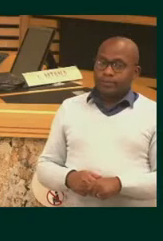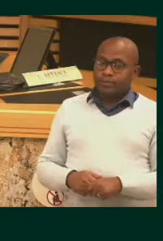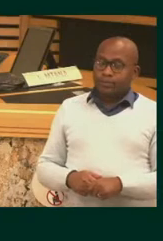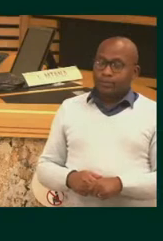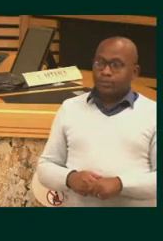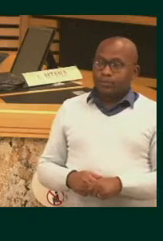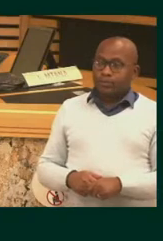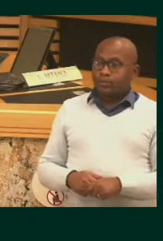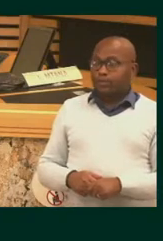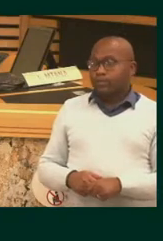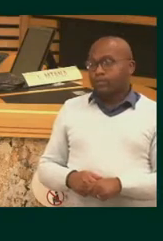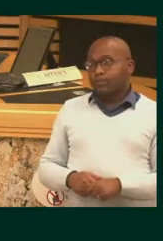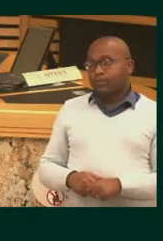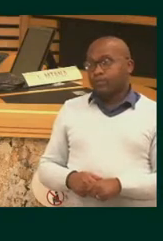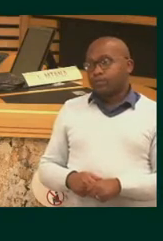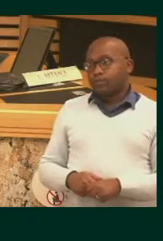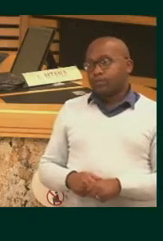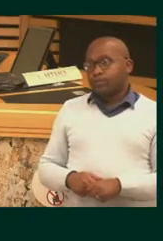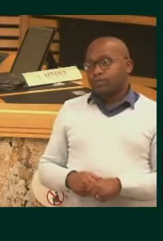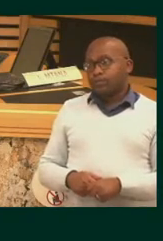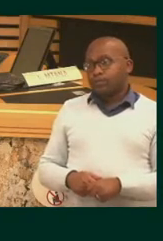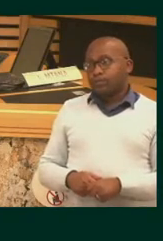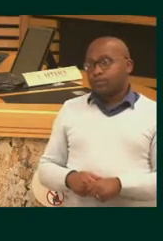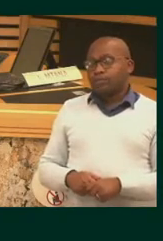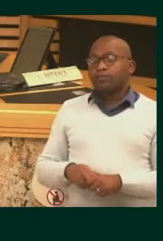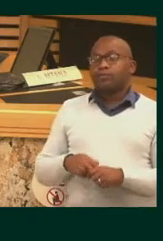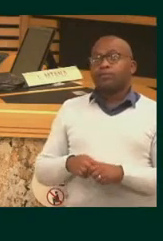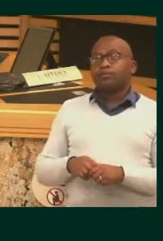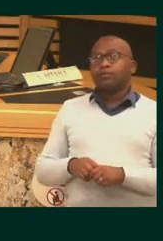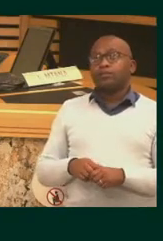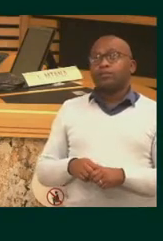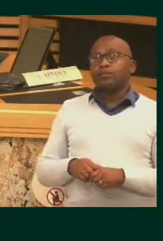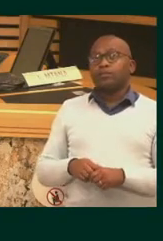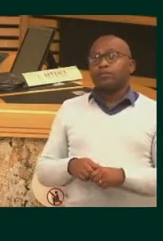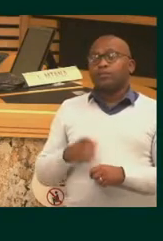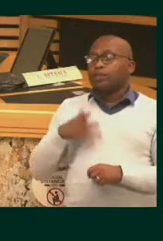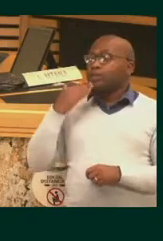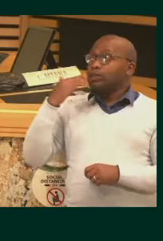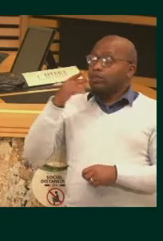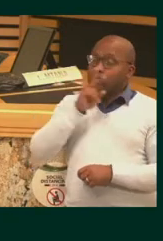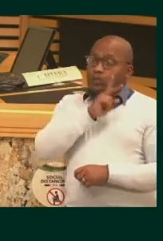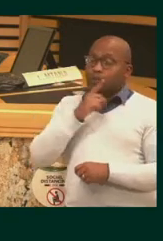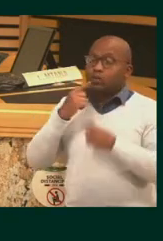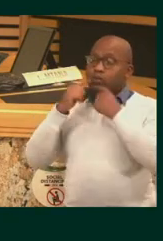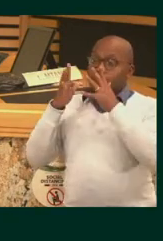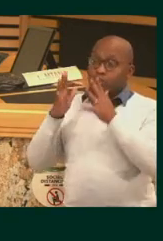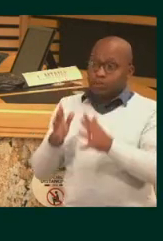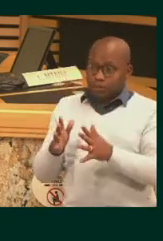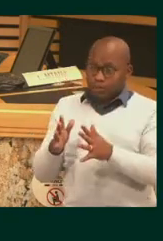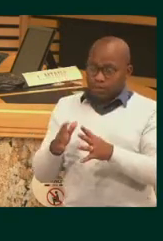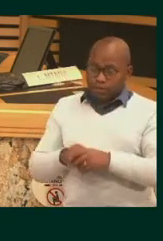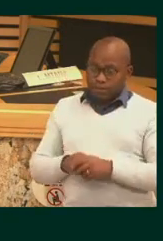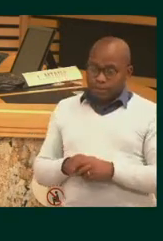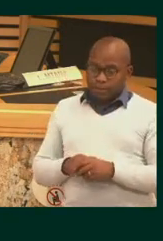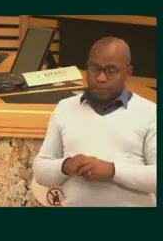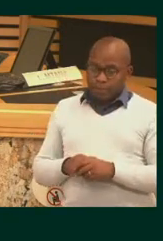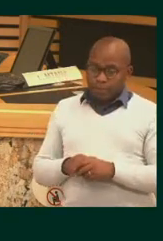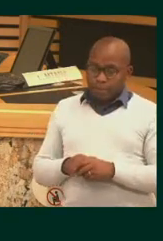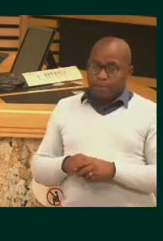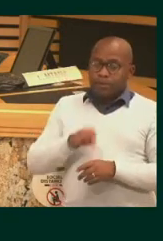okay uh the Eastern C thanks honorable speaker uh the Eastern cap province has uh